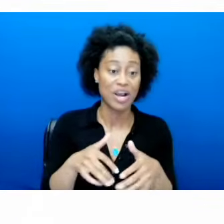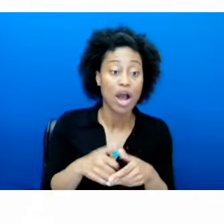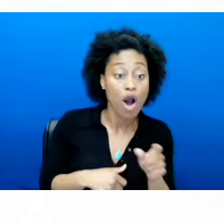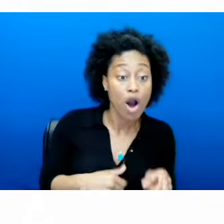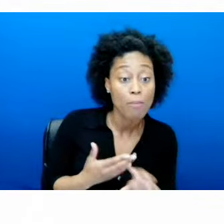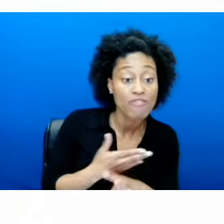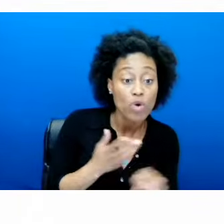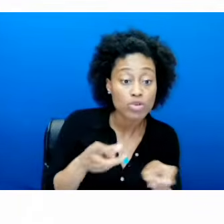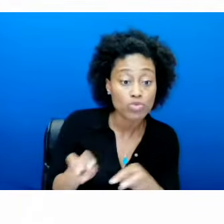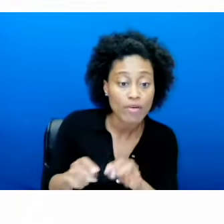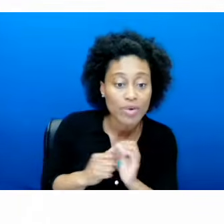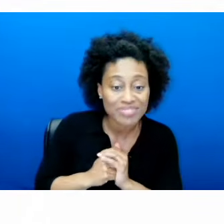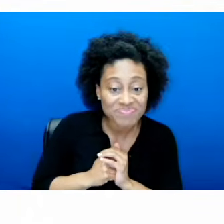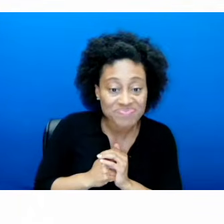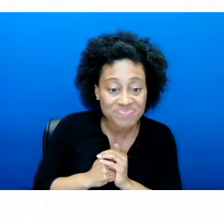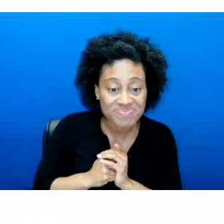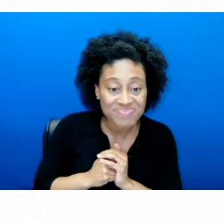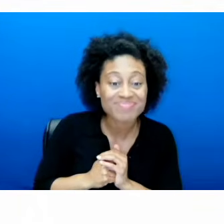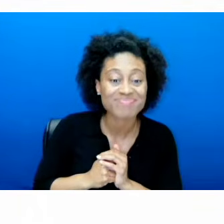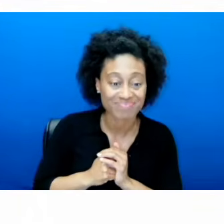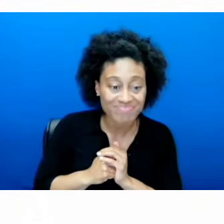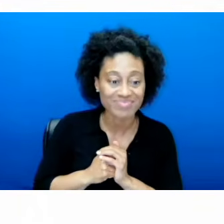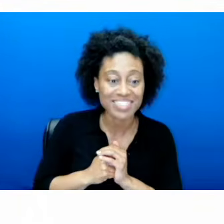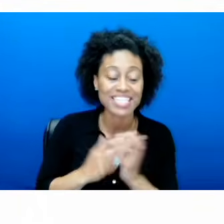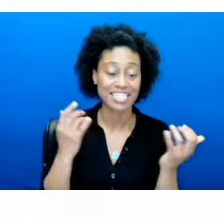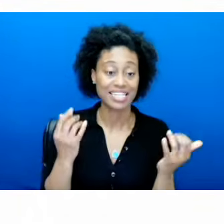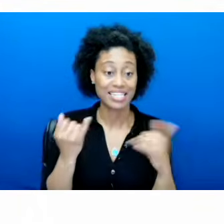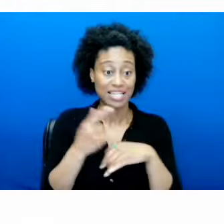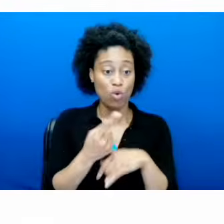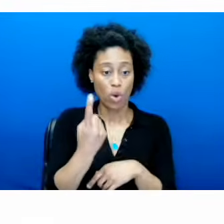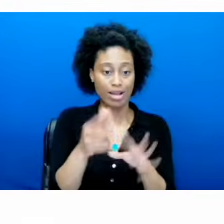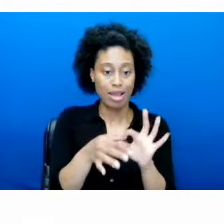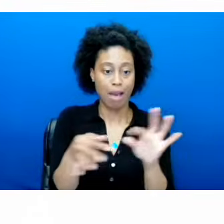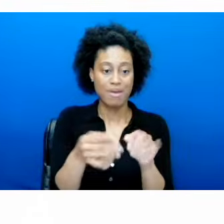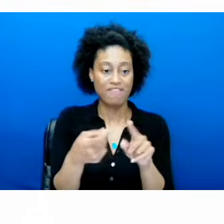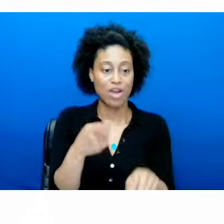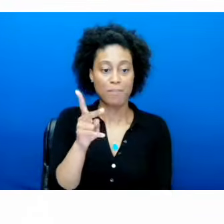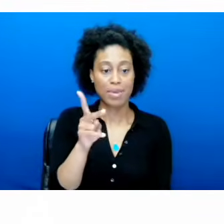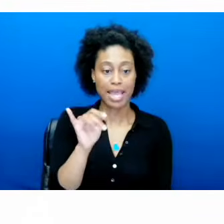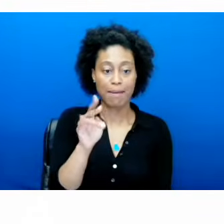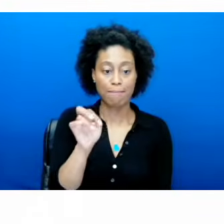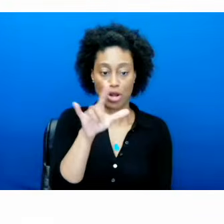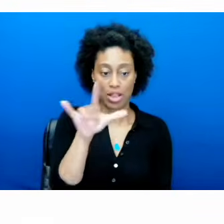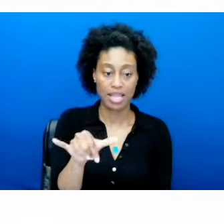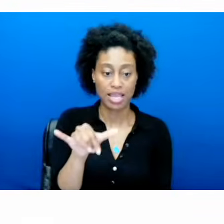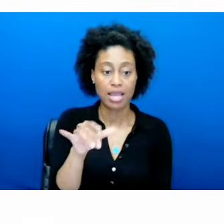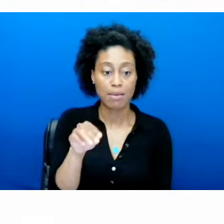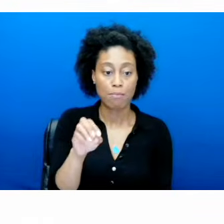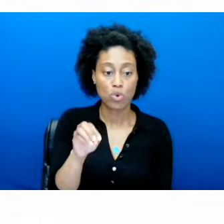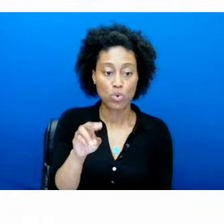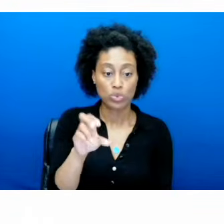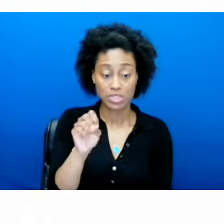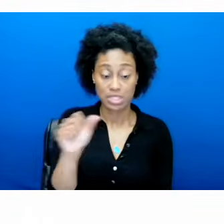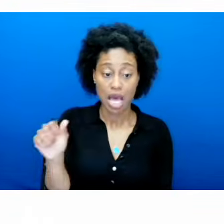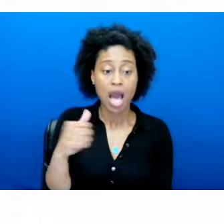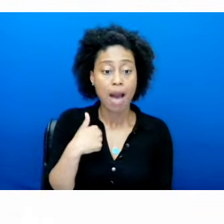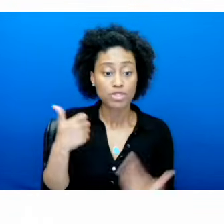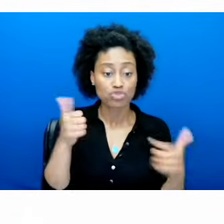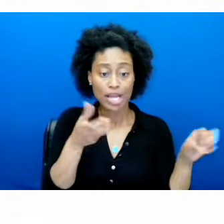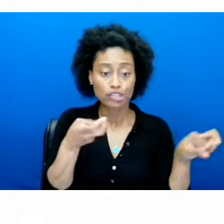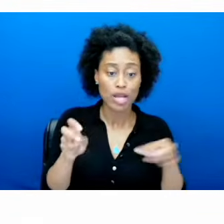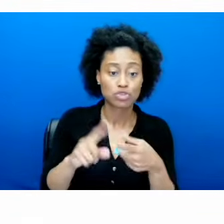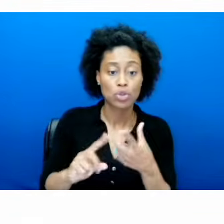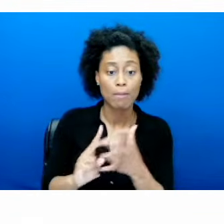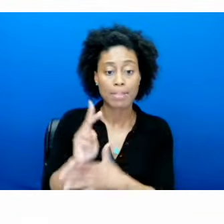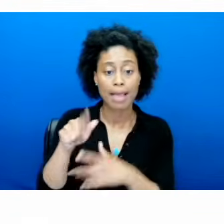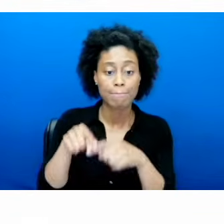about today's session, I want to highlight this one comment from Kimberly Musa, I've been trying to transition to